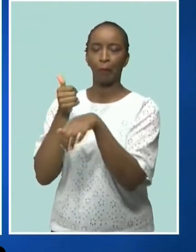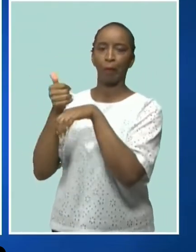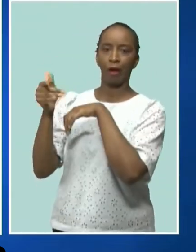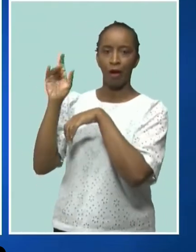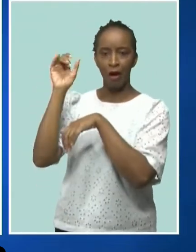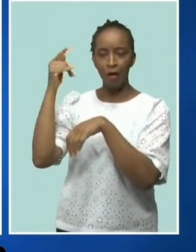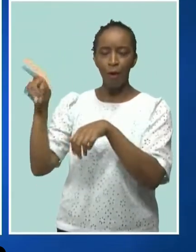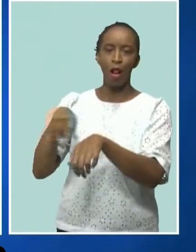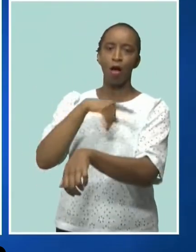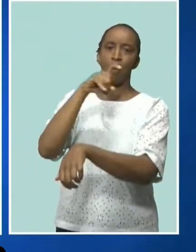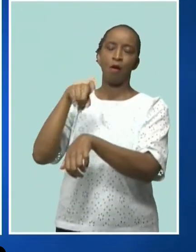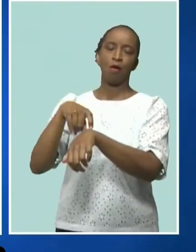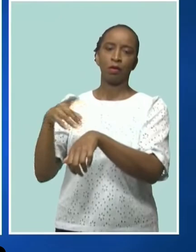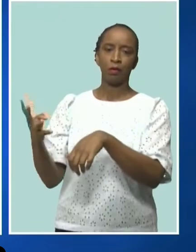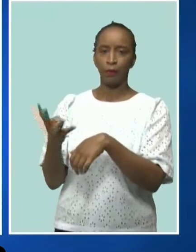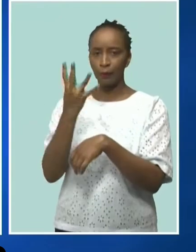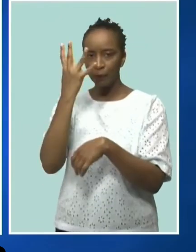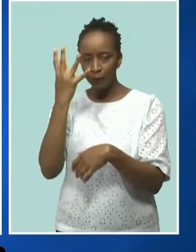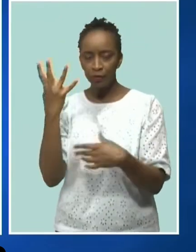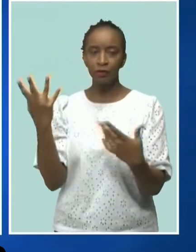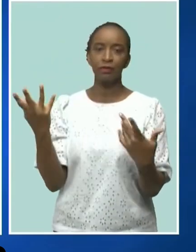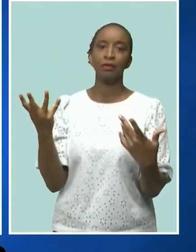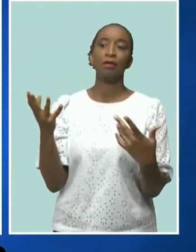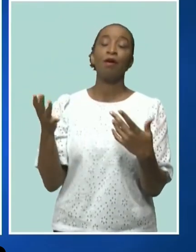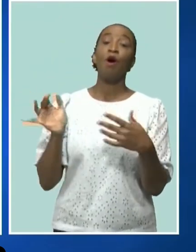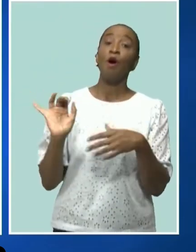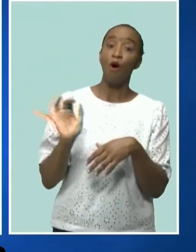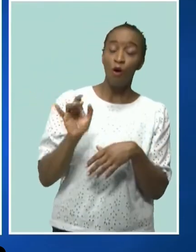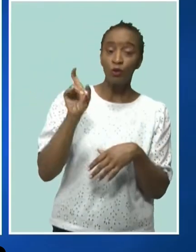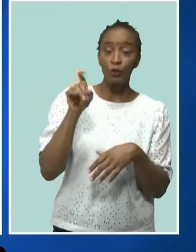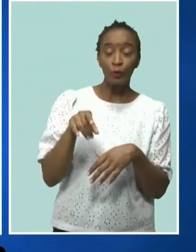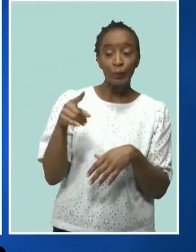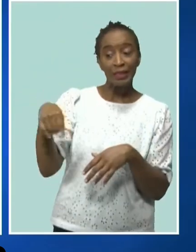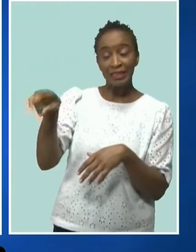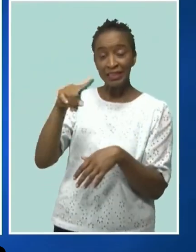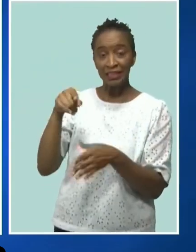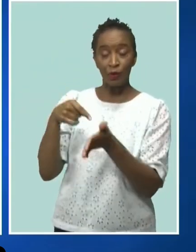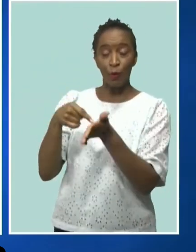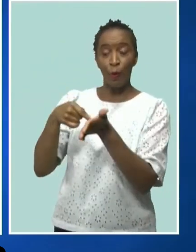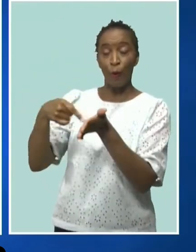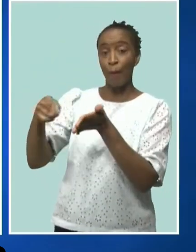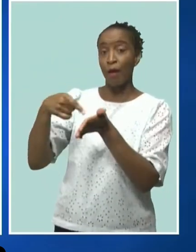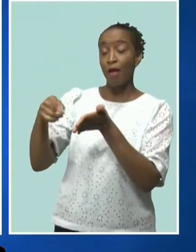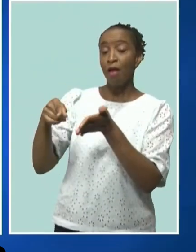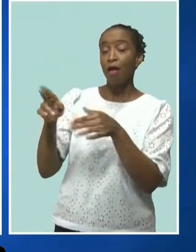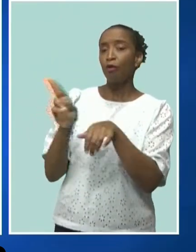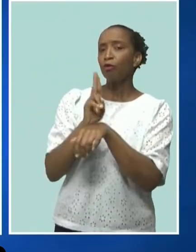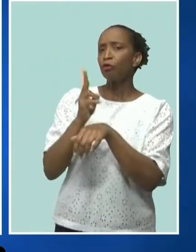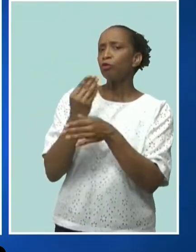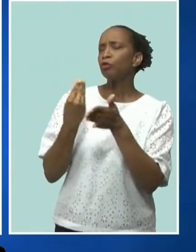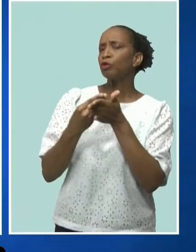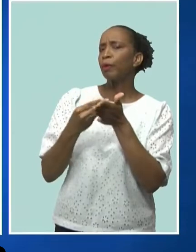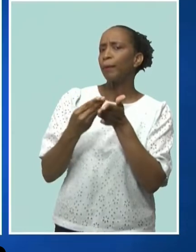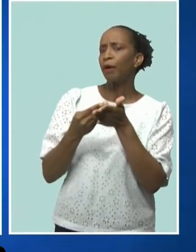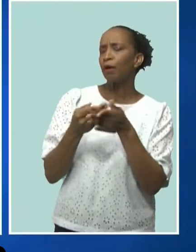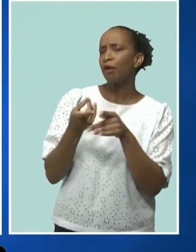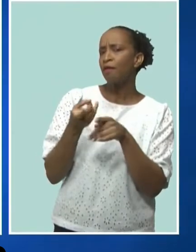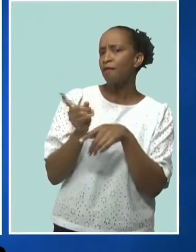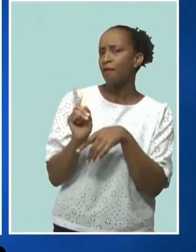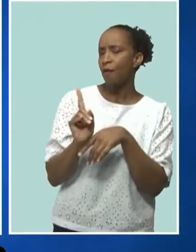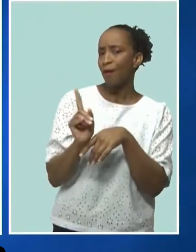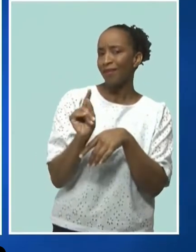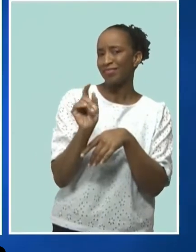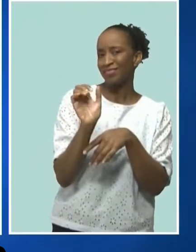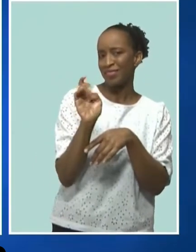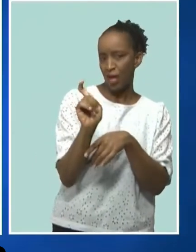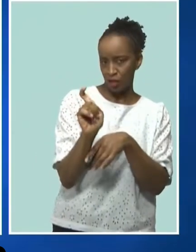to pay them damages and to pay the lawyers' legal fees. Mr. Marshall says government has been providing resources to get the